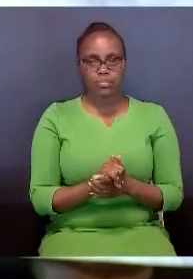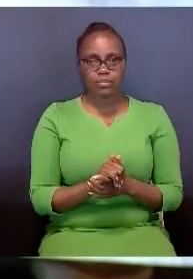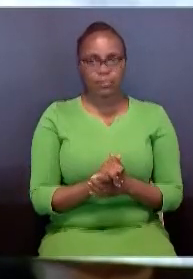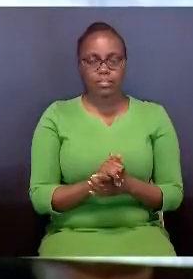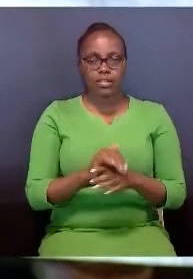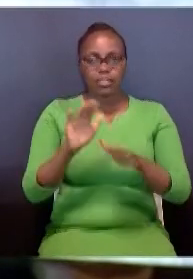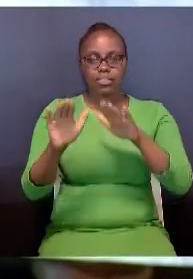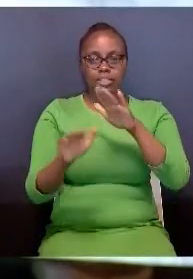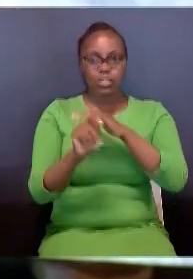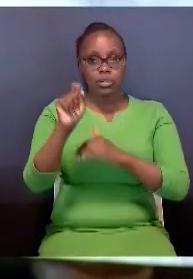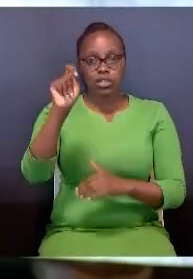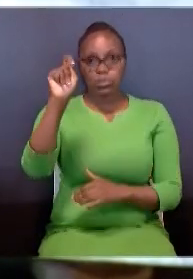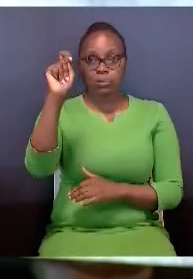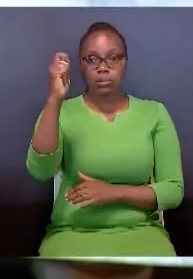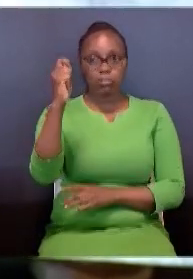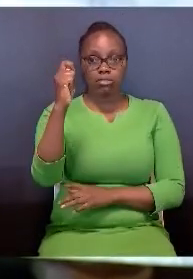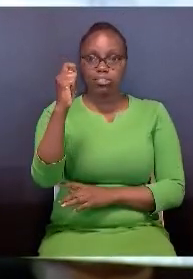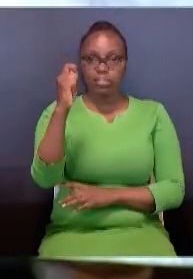Deputy President